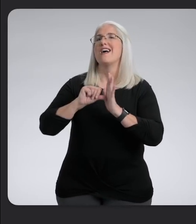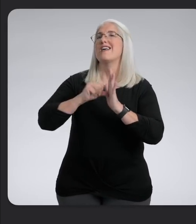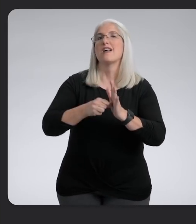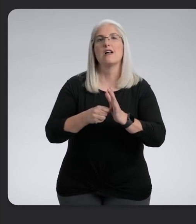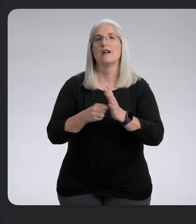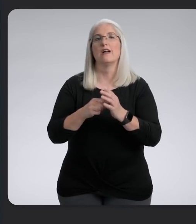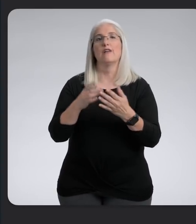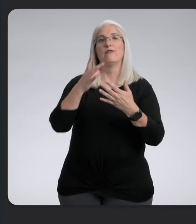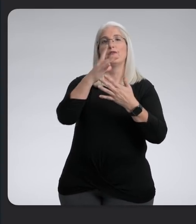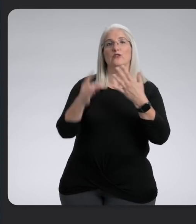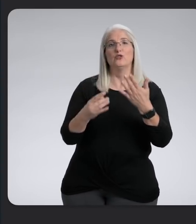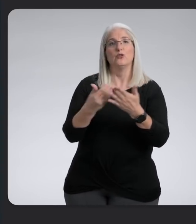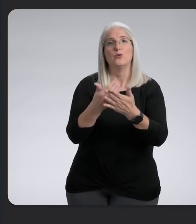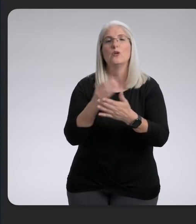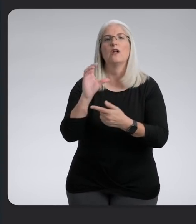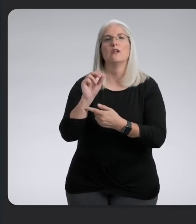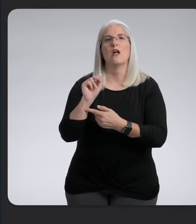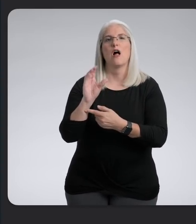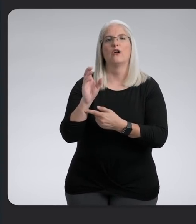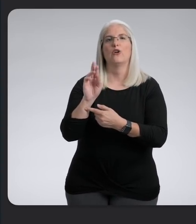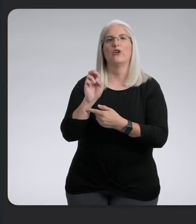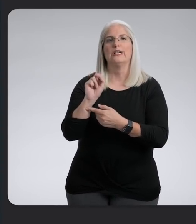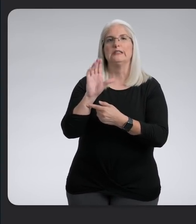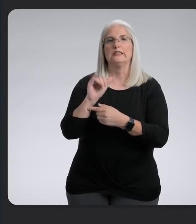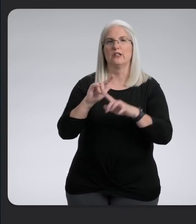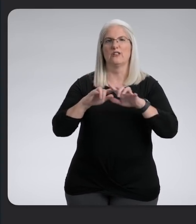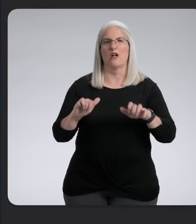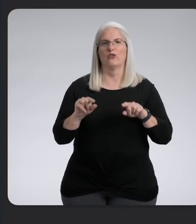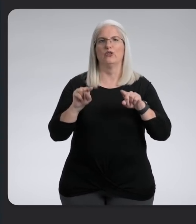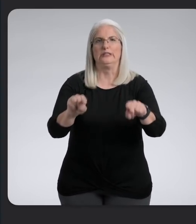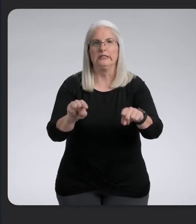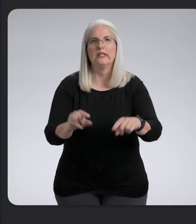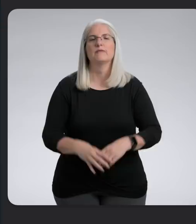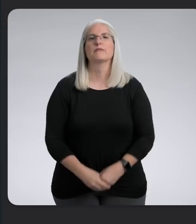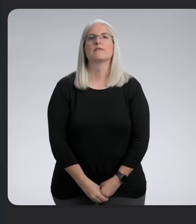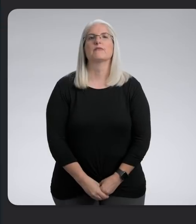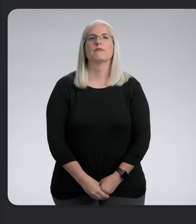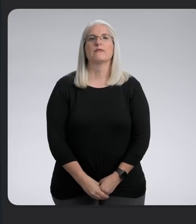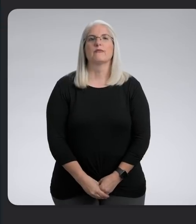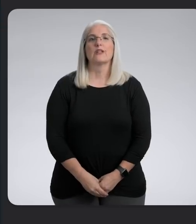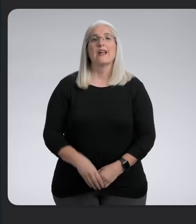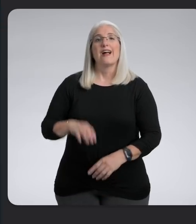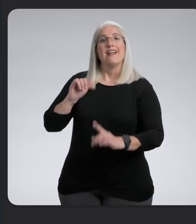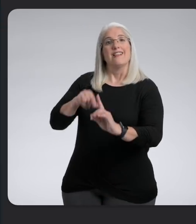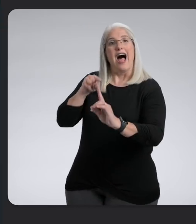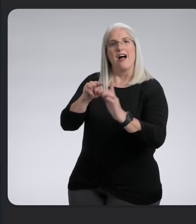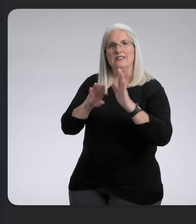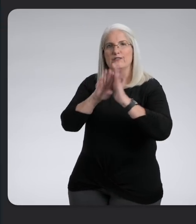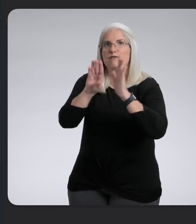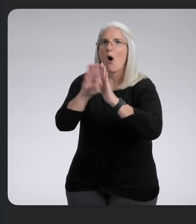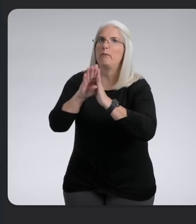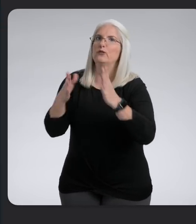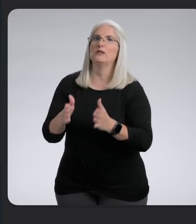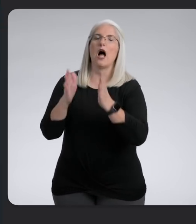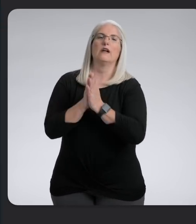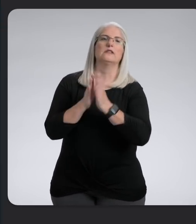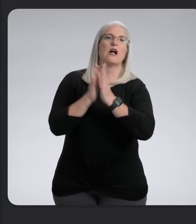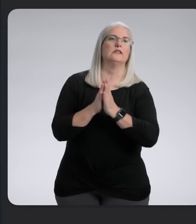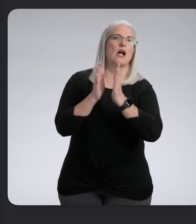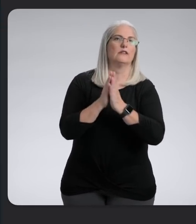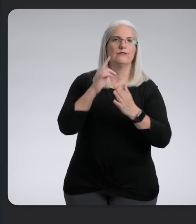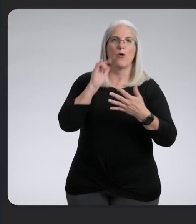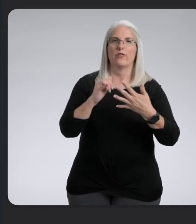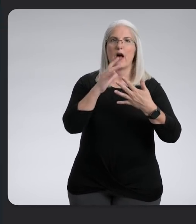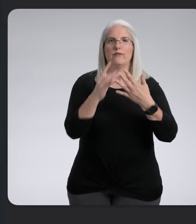concurrency. Concurrency is one of the most requested features for Swift, and it's key to building apps that are responsive to user input while